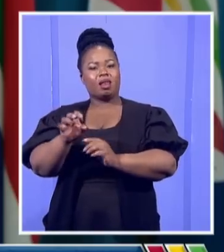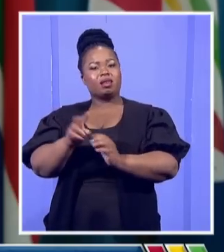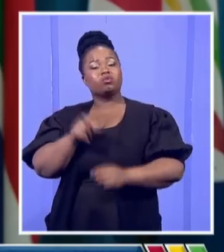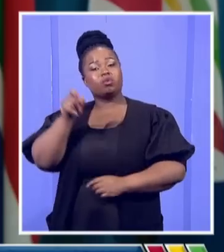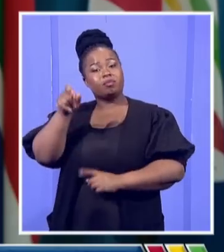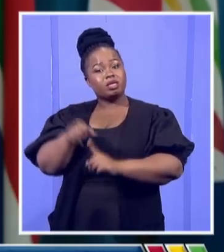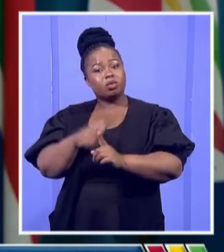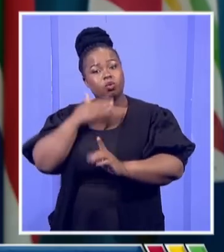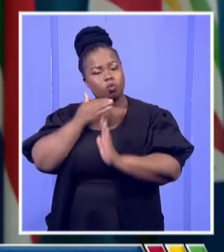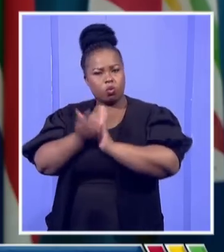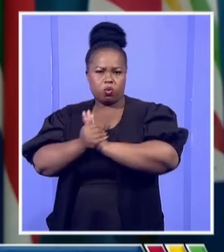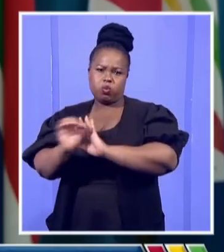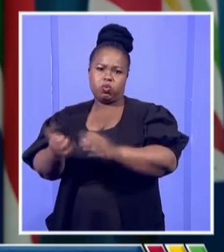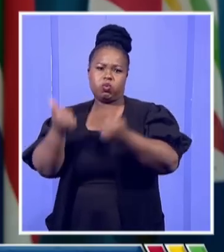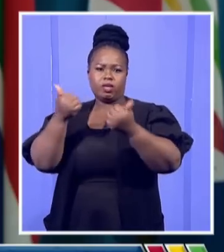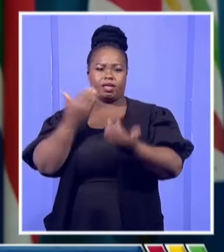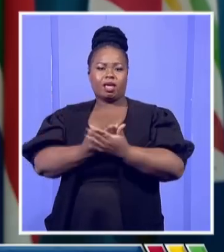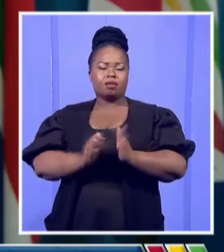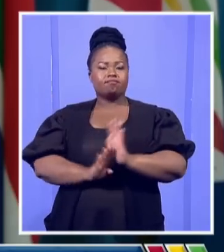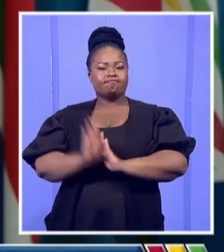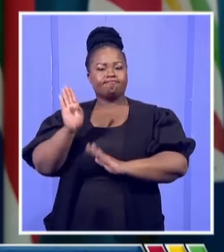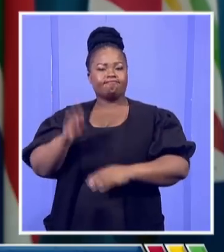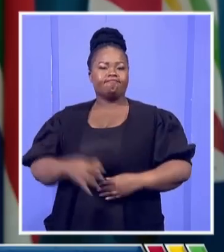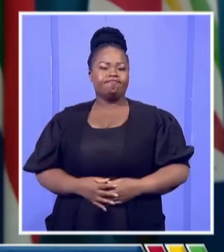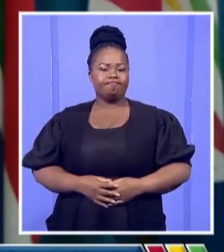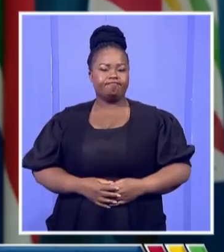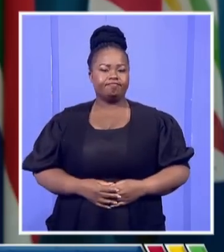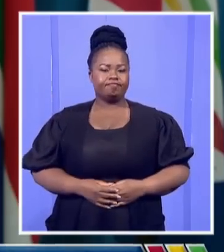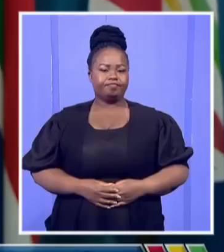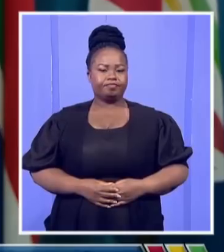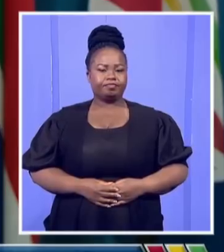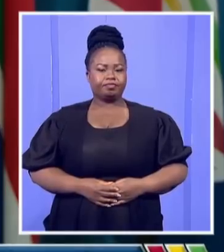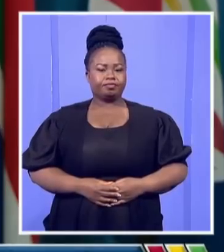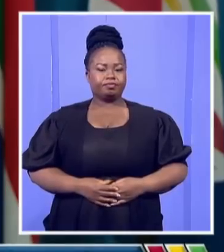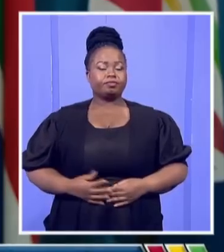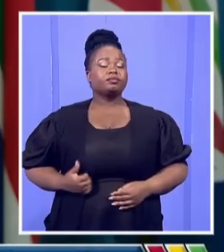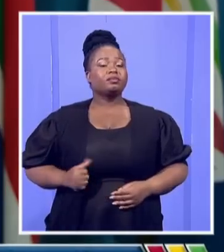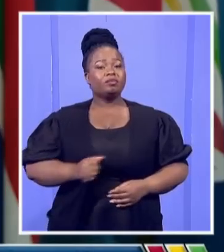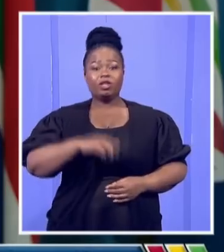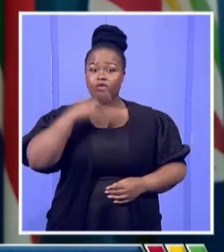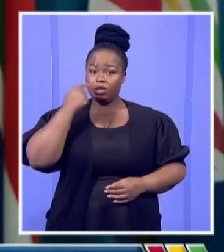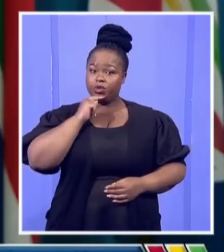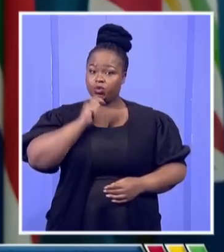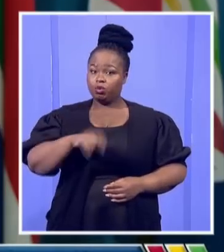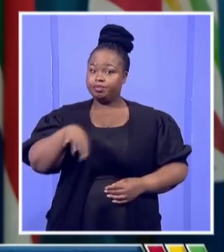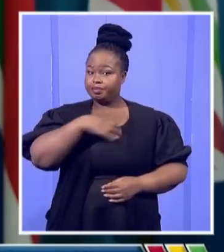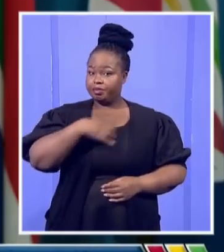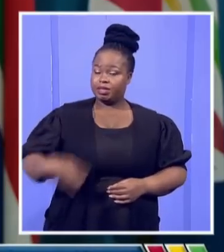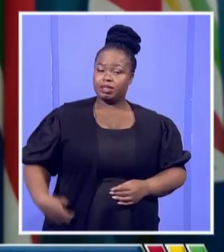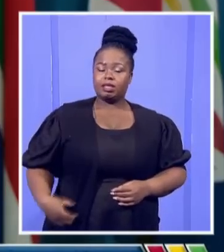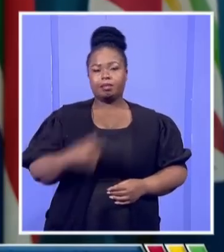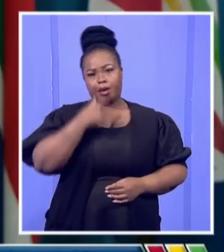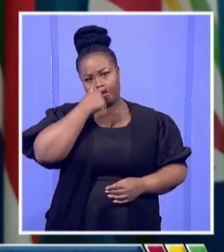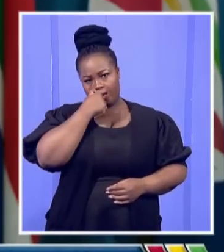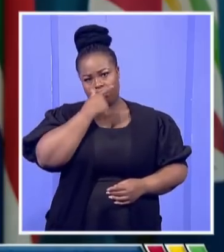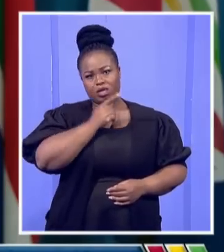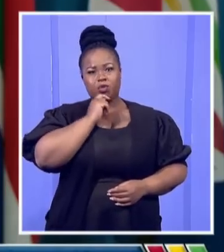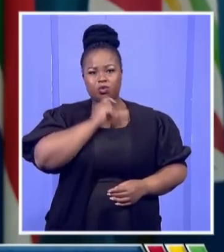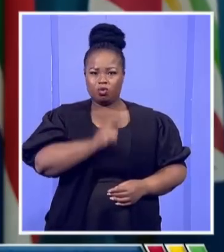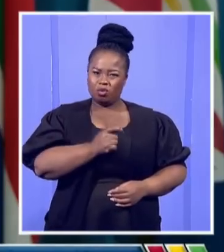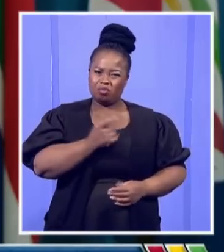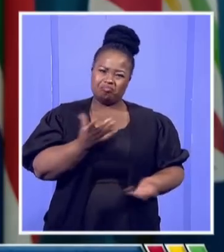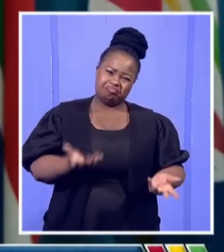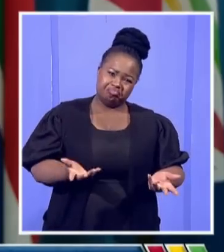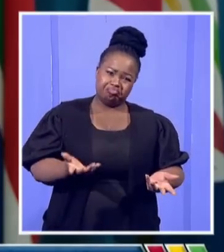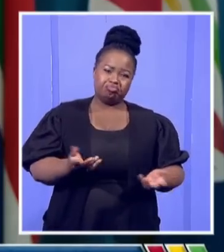and will see to it that progress is made. The reality is that President Ramaphosa has, in some way or